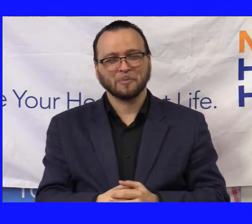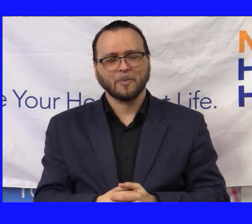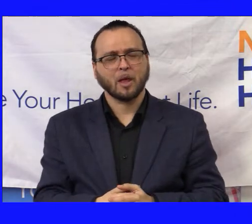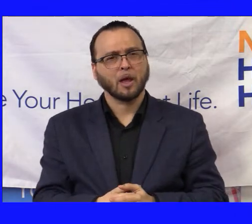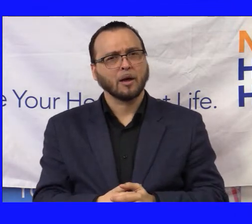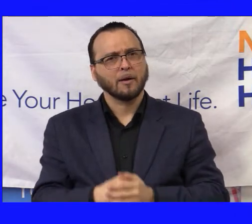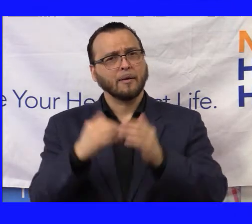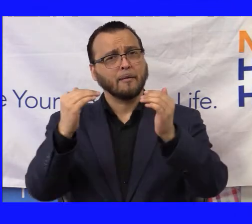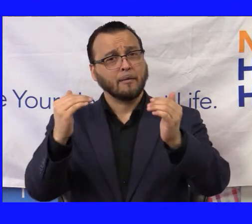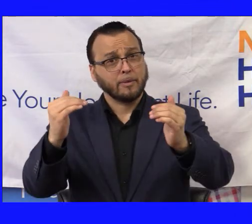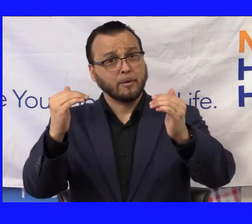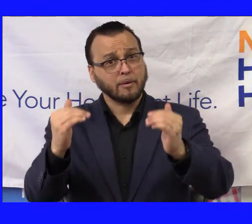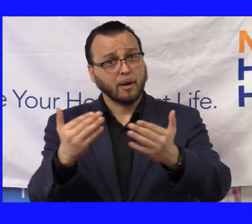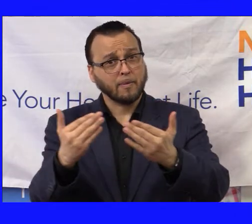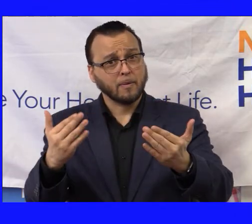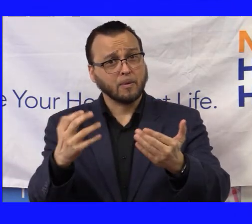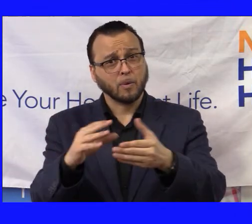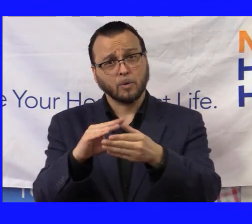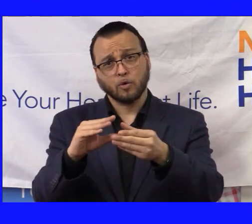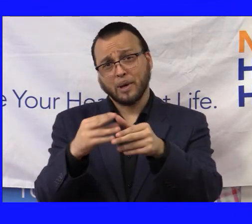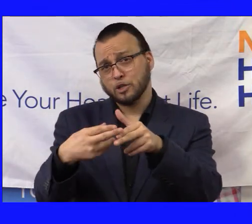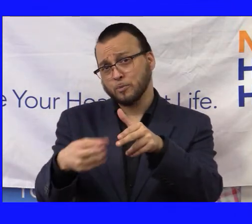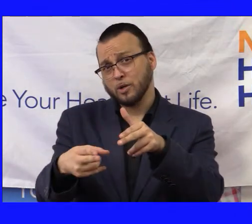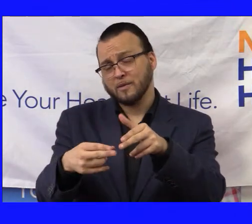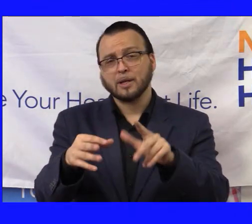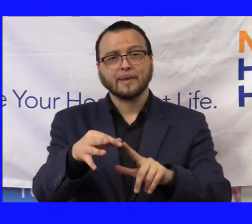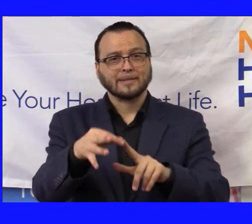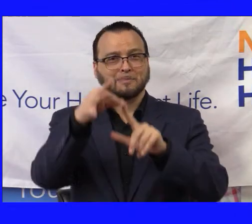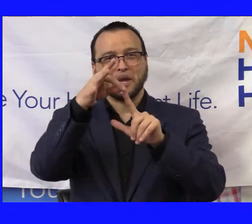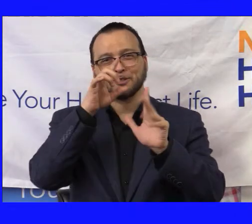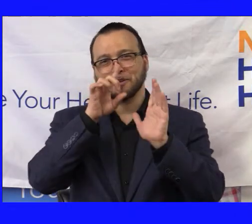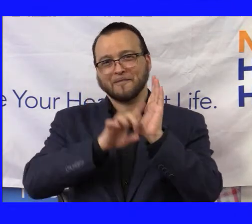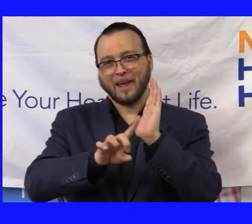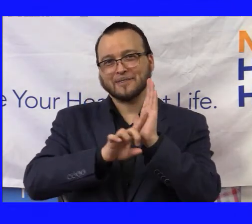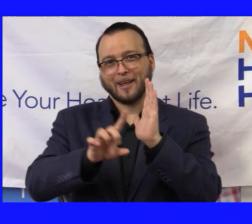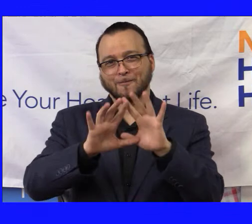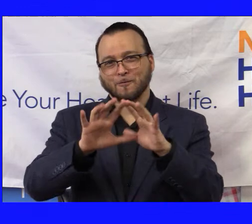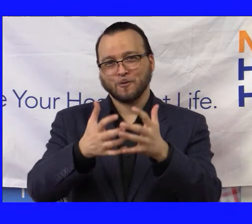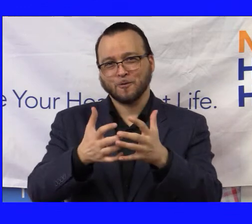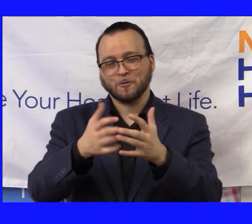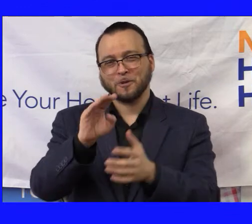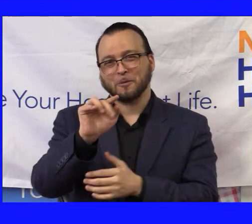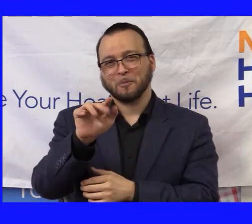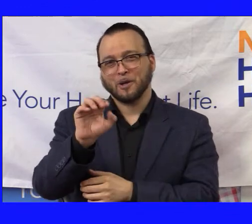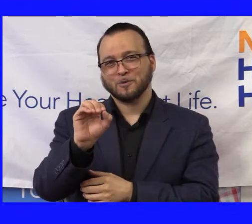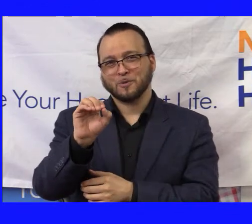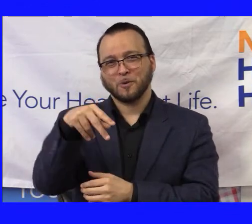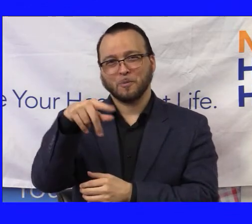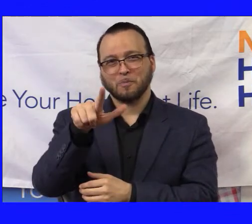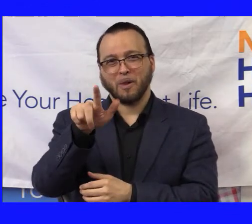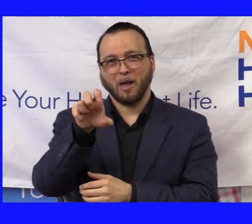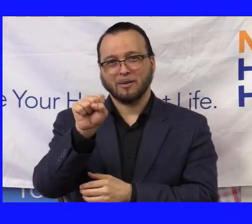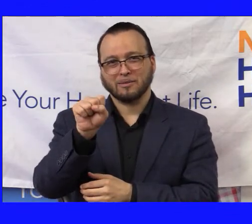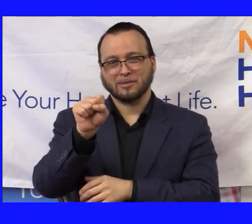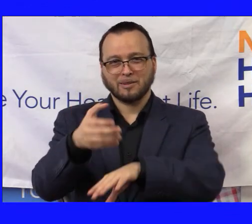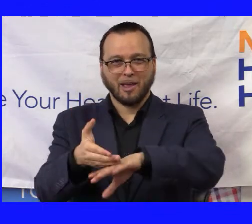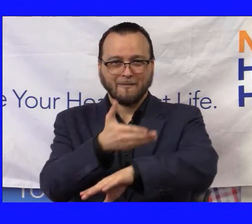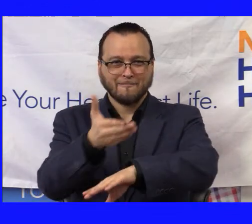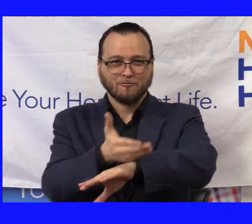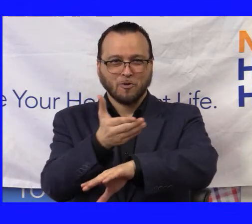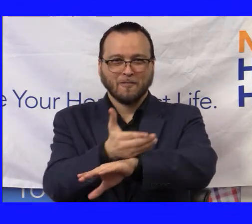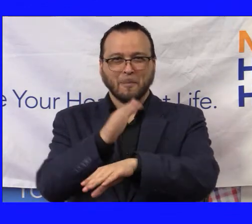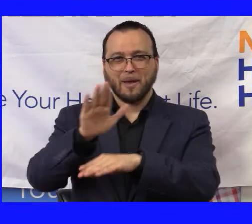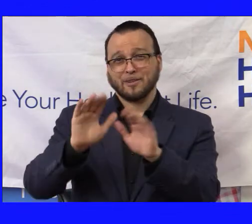The next thing I'd like to just mention briefly is the Special Investigations Unit. MetroPlus has revamped its